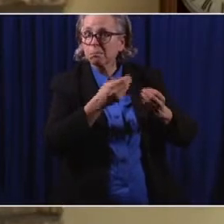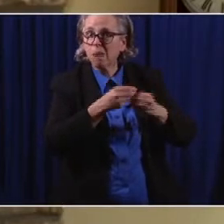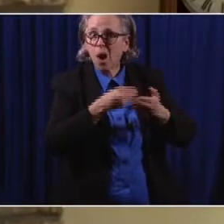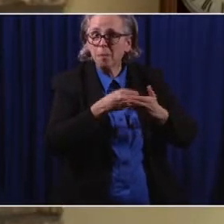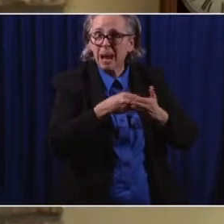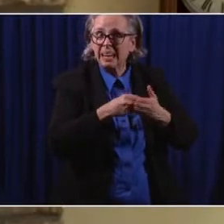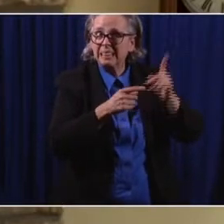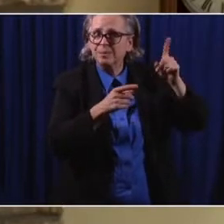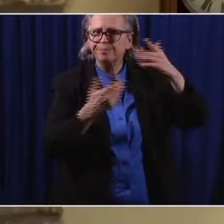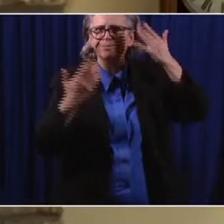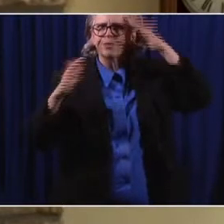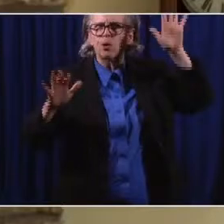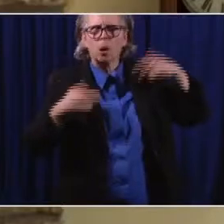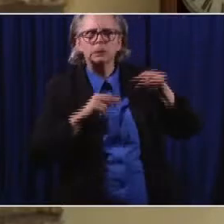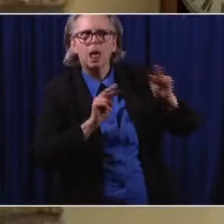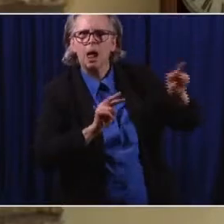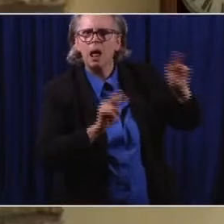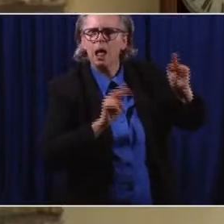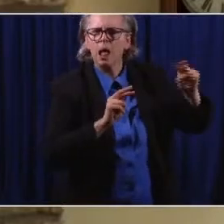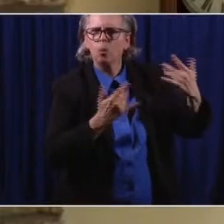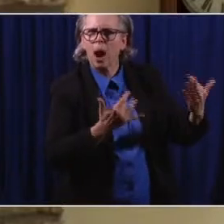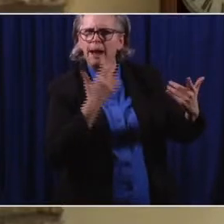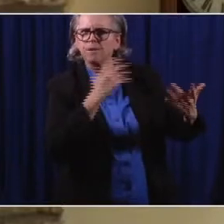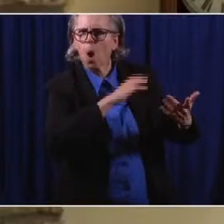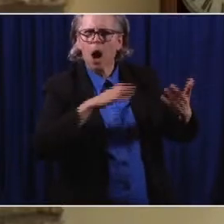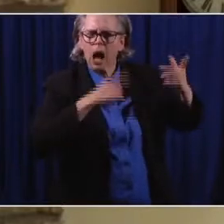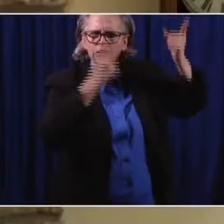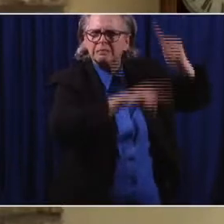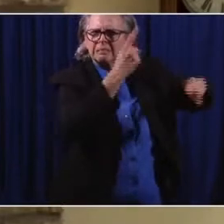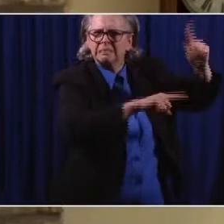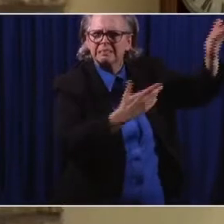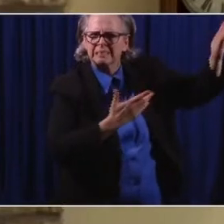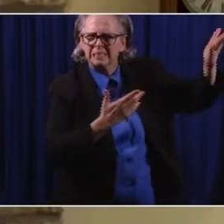allow us to carry this money over until next year. Is the